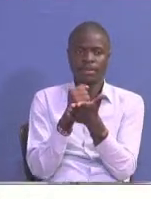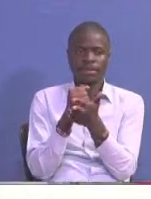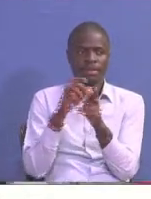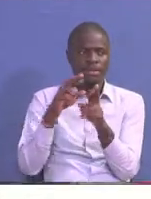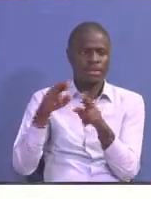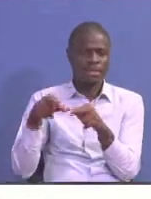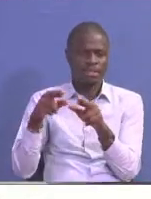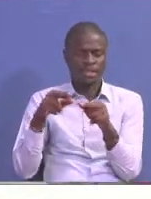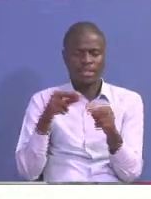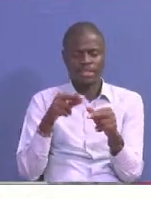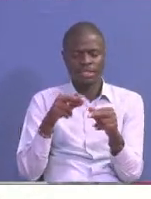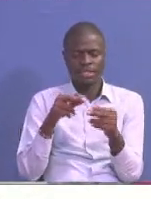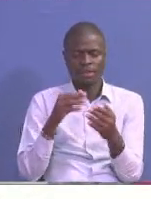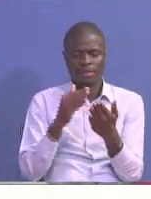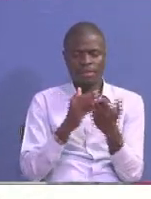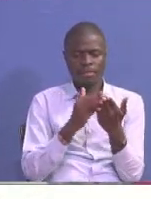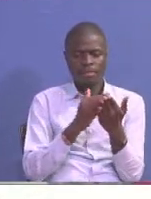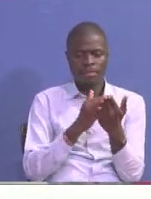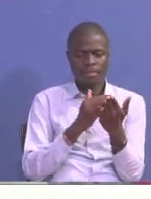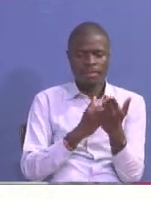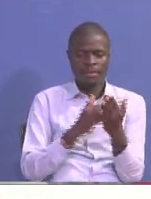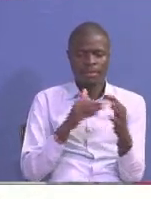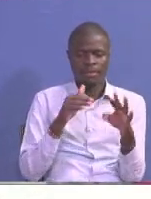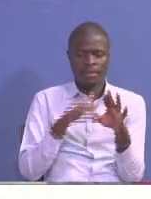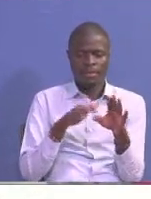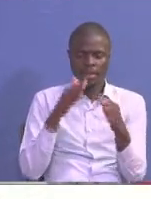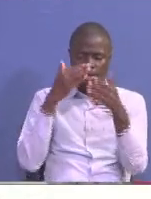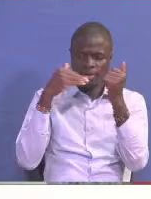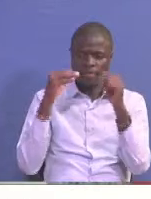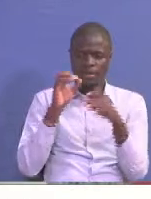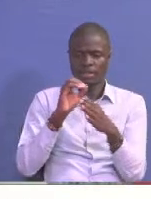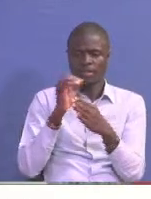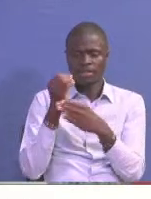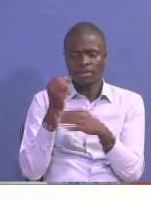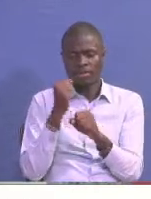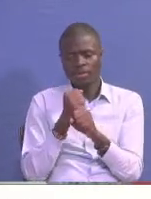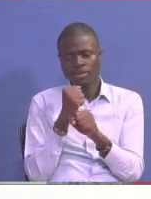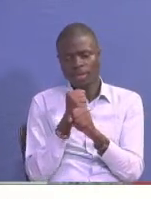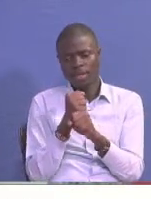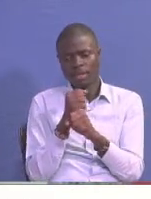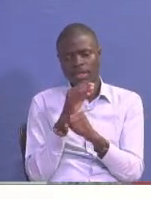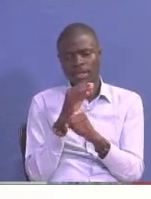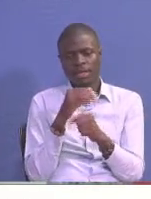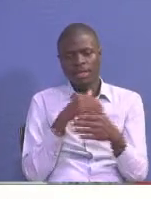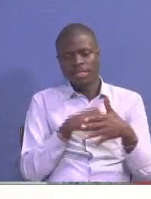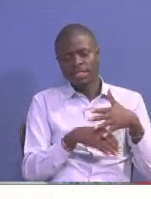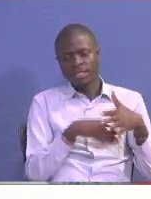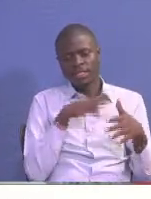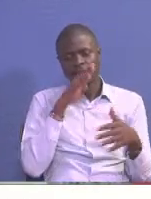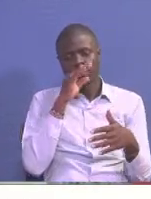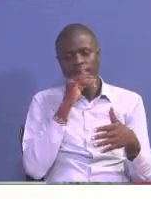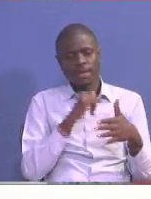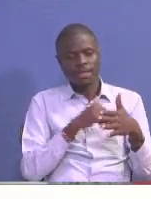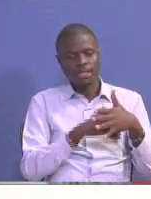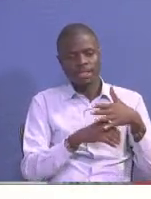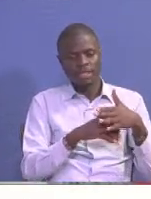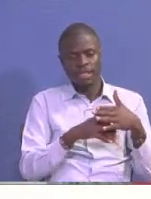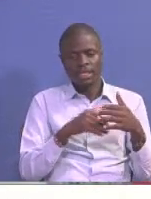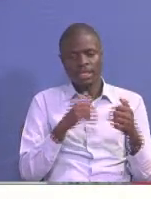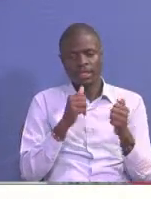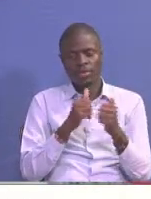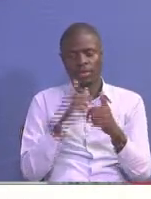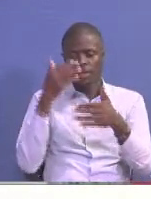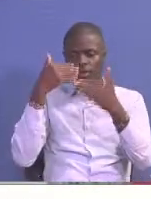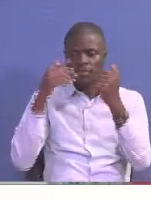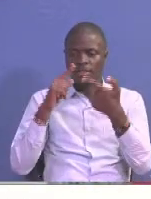research programs in the universities or working side by side with the universities to produce or to do